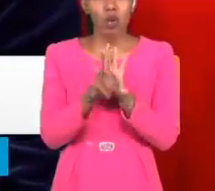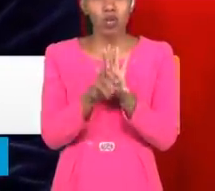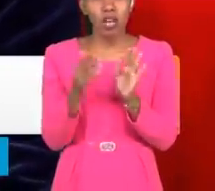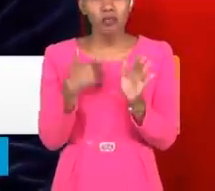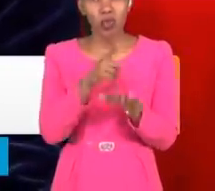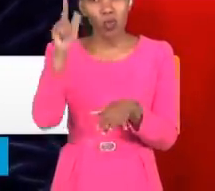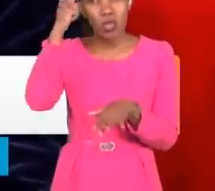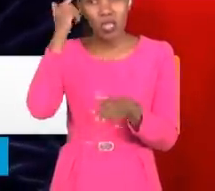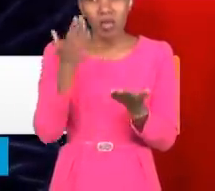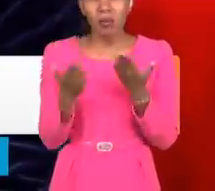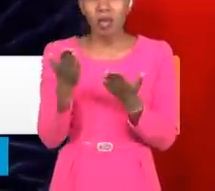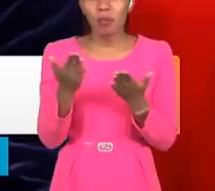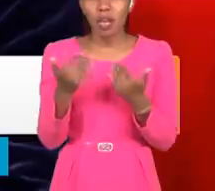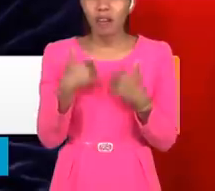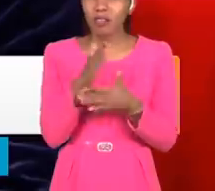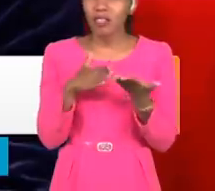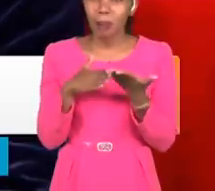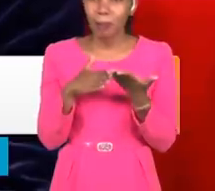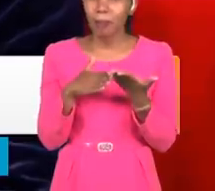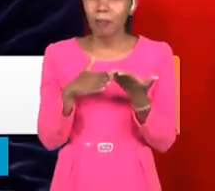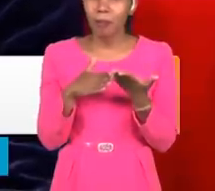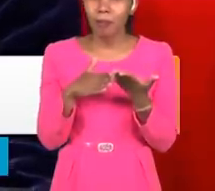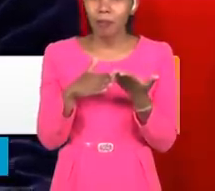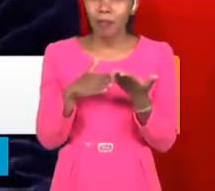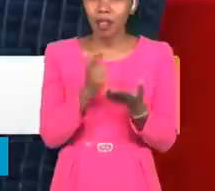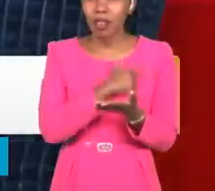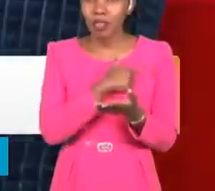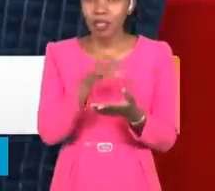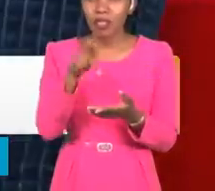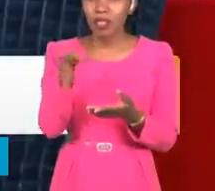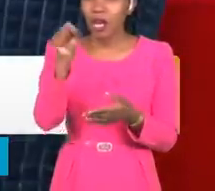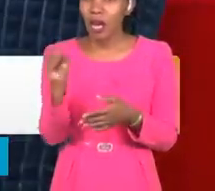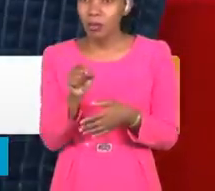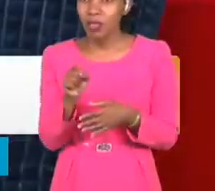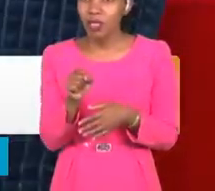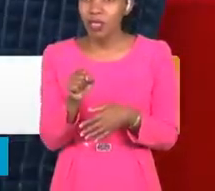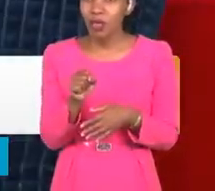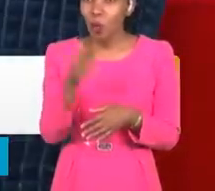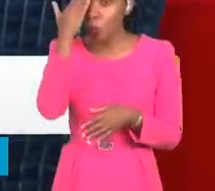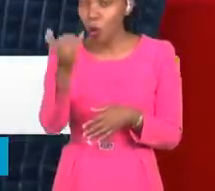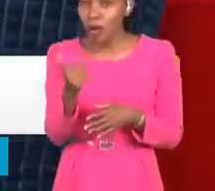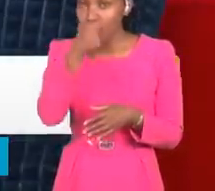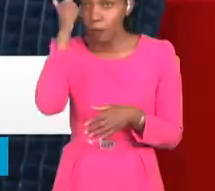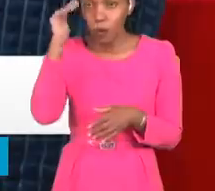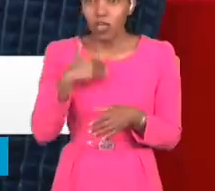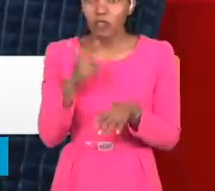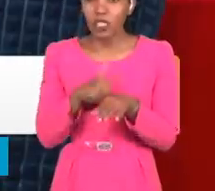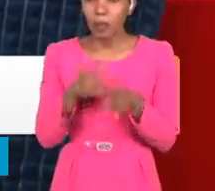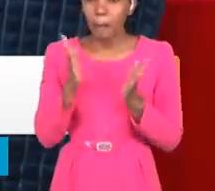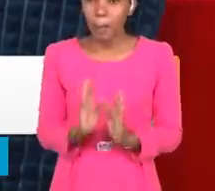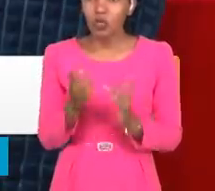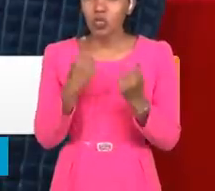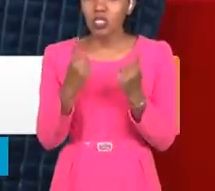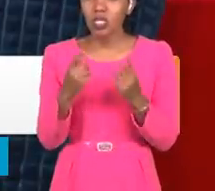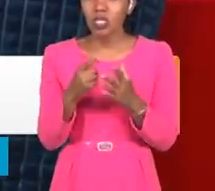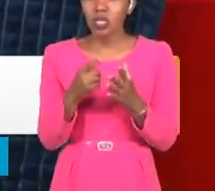you think also there's some laxity in these apps? Because now I feel like... I think they're yeah there. Yeah. Ask me why. Mm-hmm. There's a time someone can tell you, Dolly,